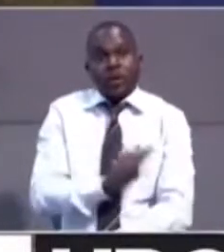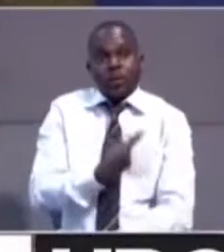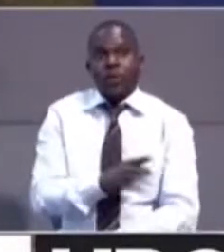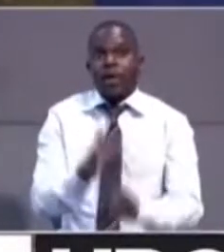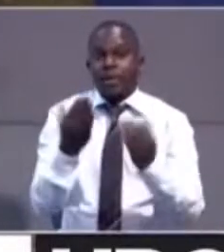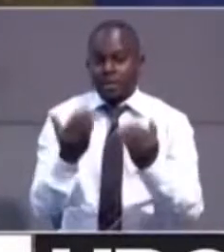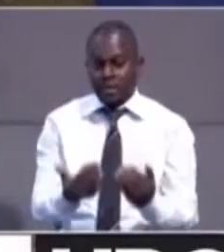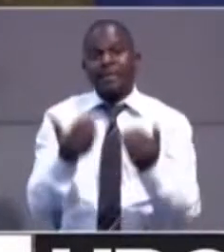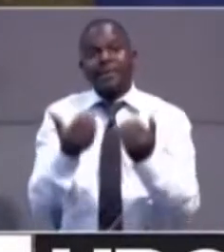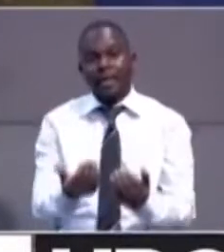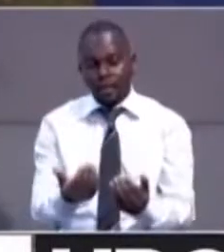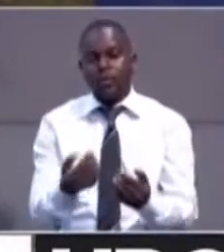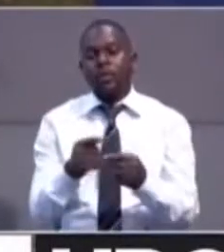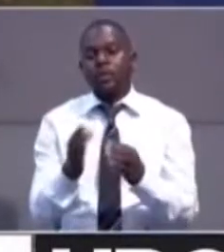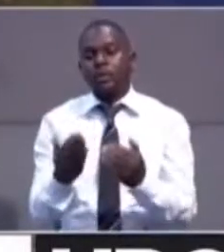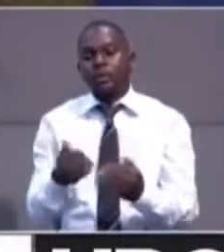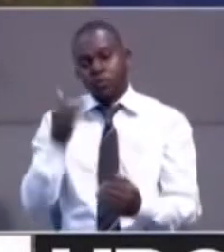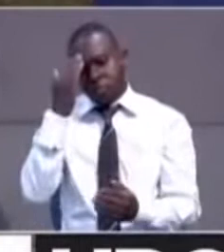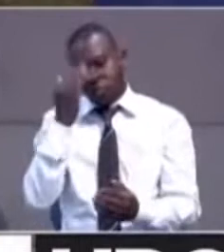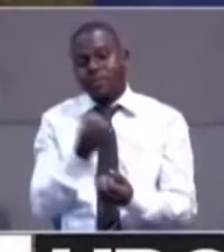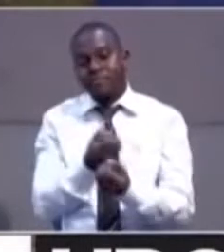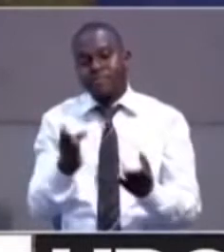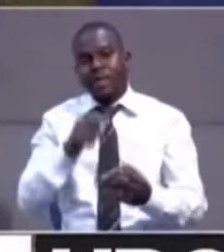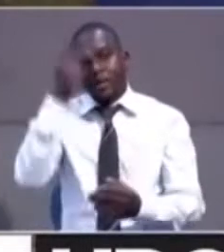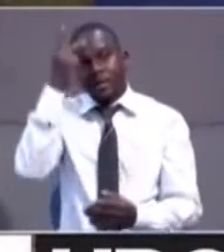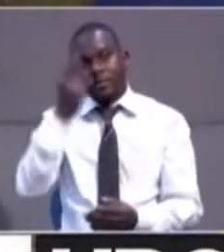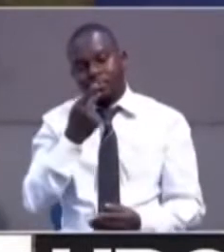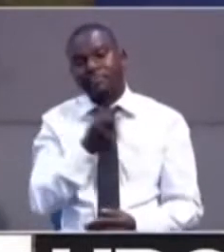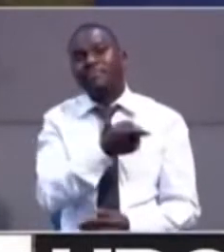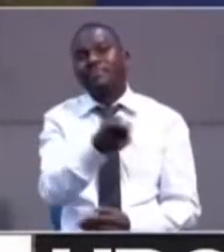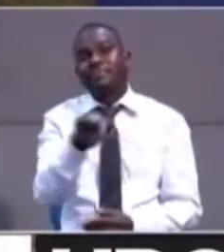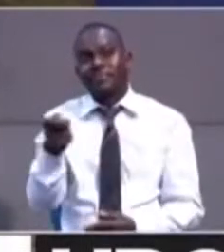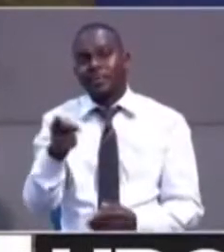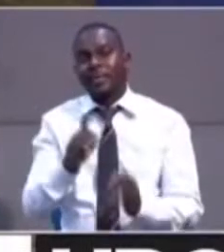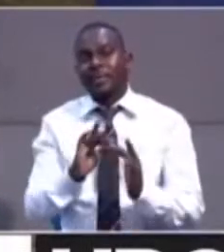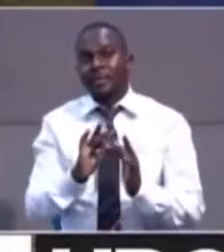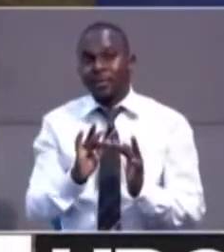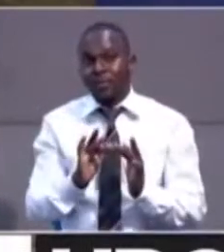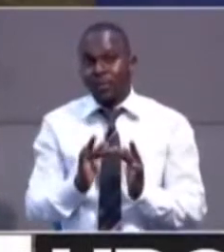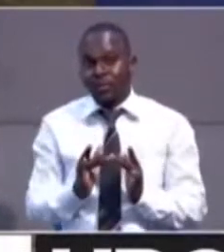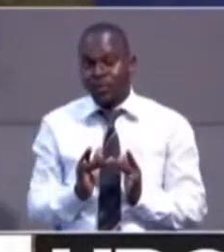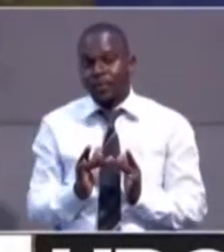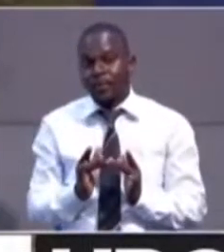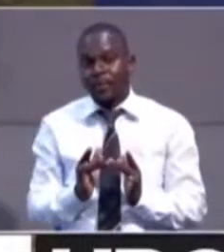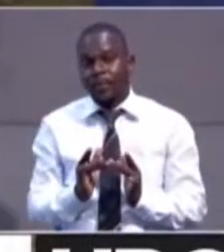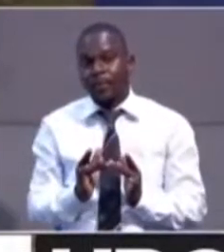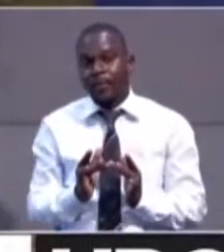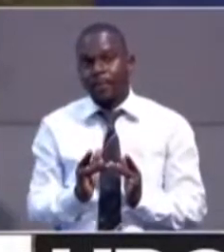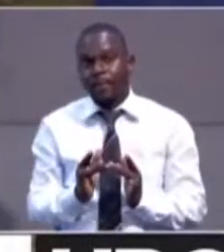immunization now. But we also know that many parents are not even immunized. They are not